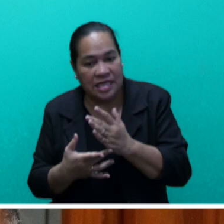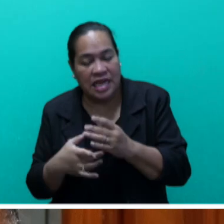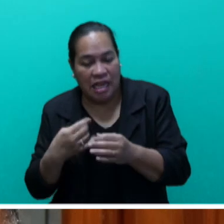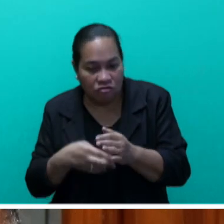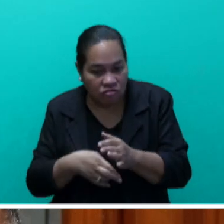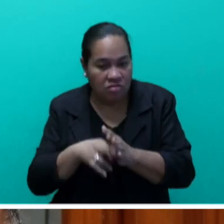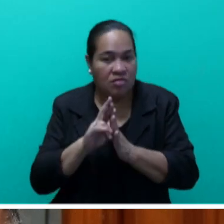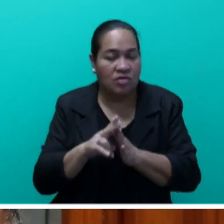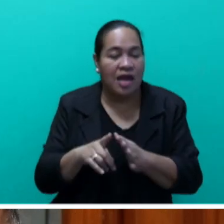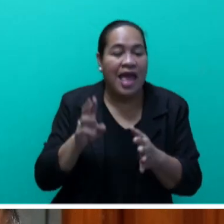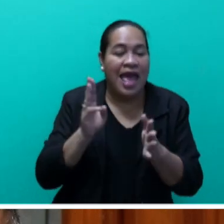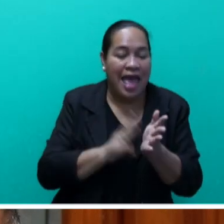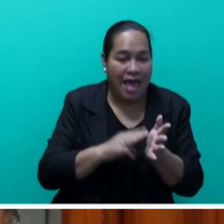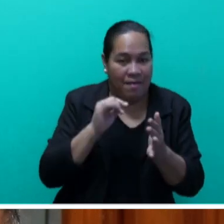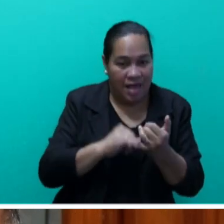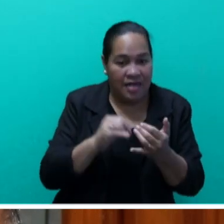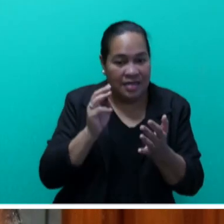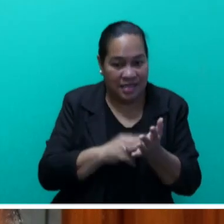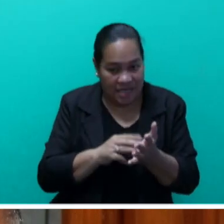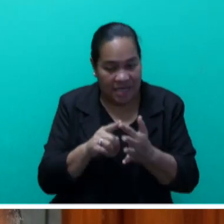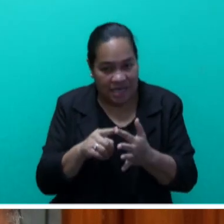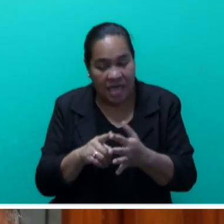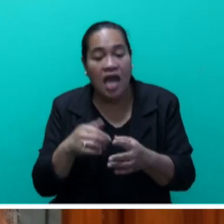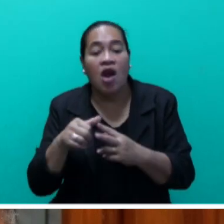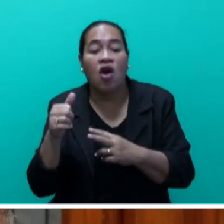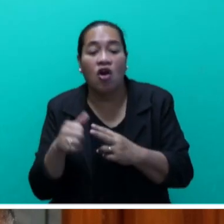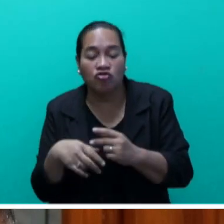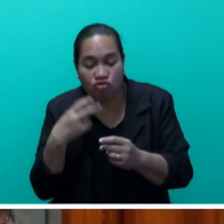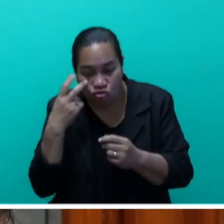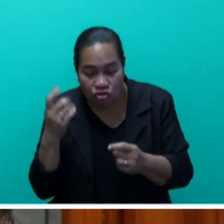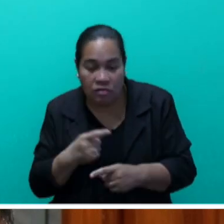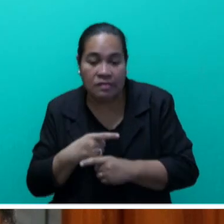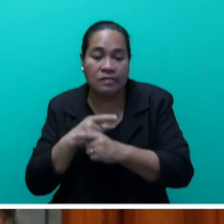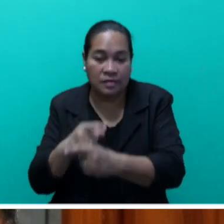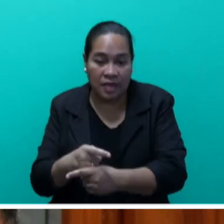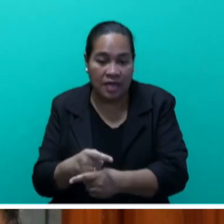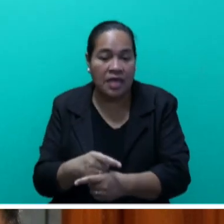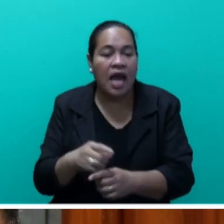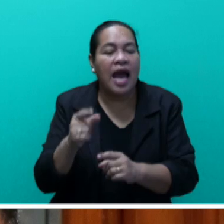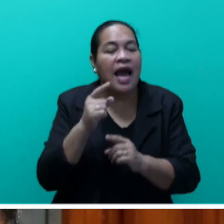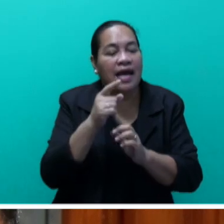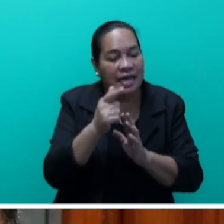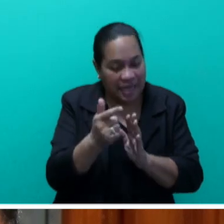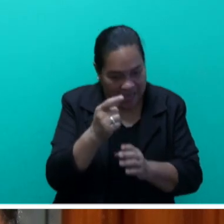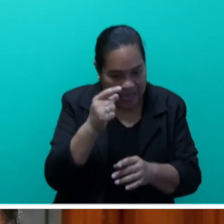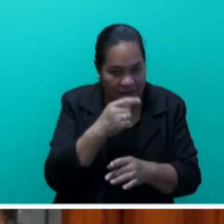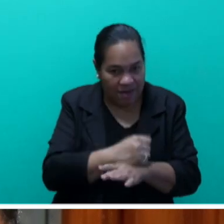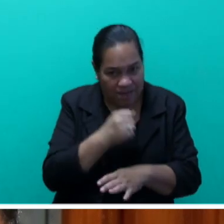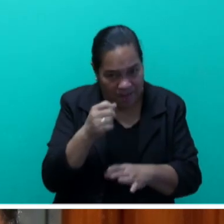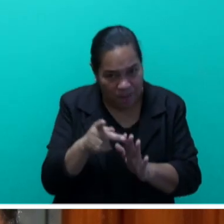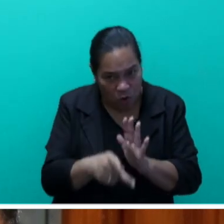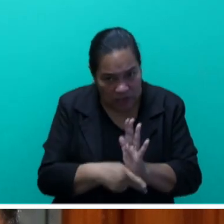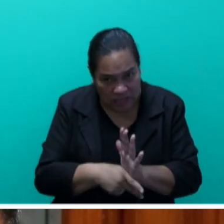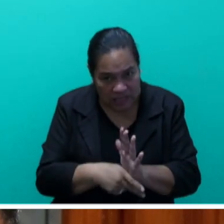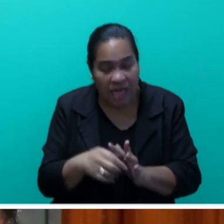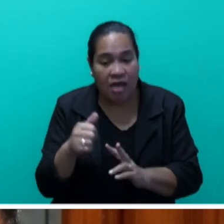sector, strengthen tourism, empower Fiji citizens, guide government policy work to better address poverty and